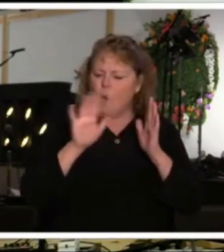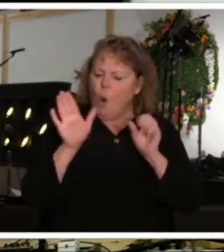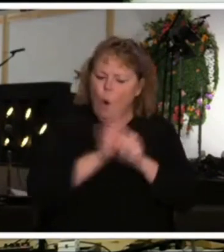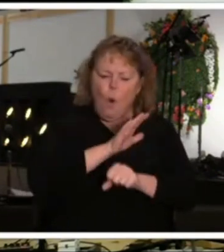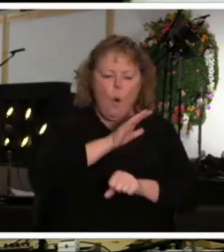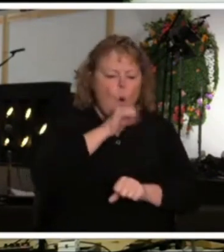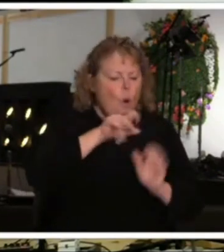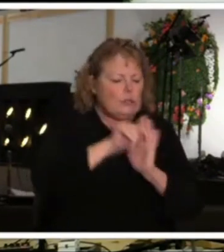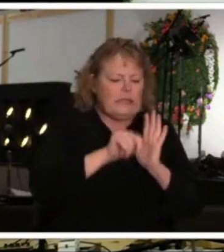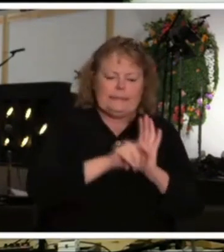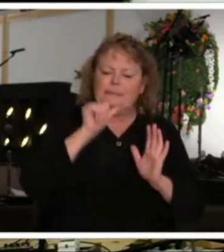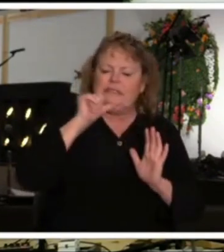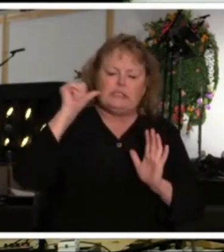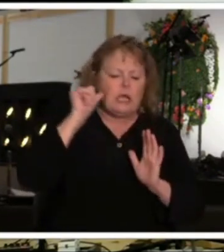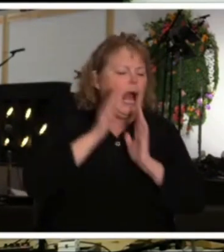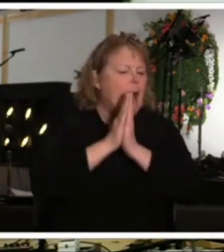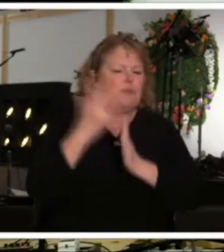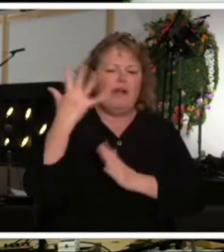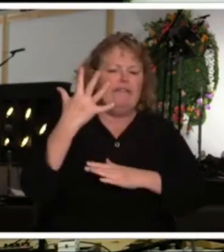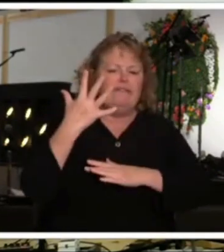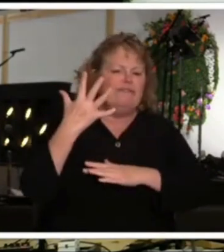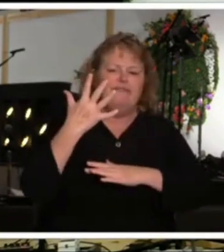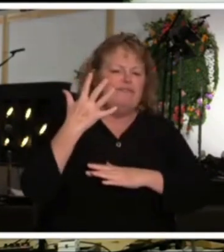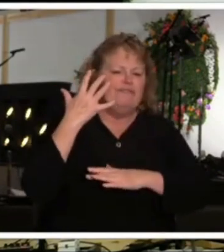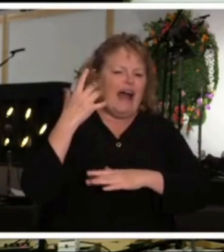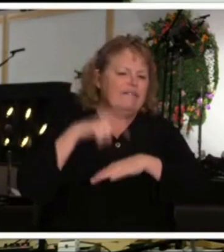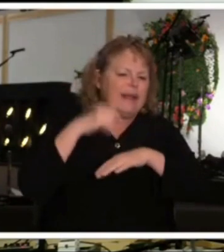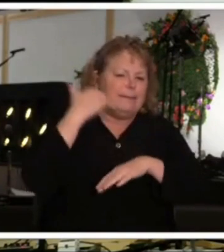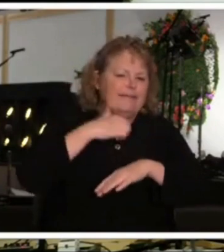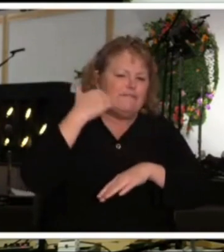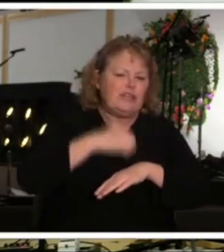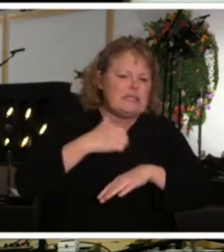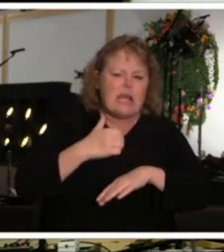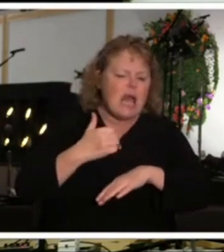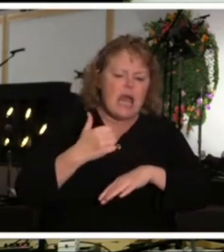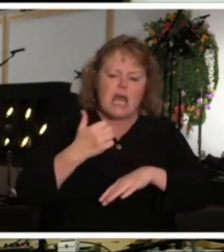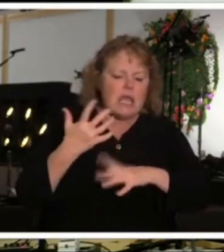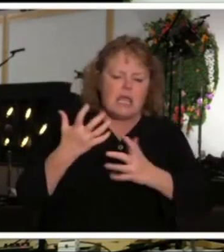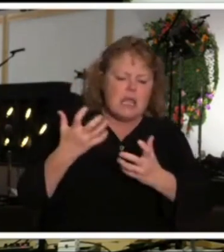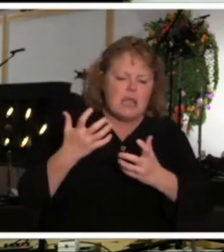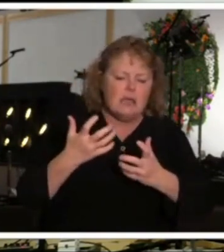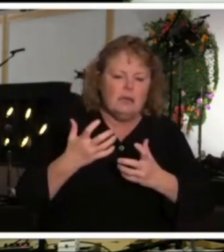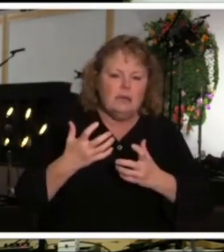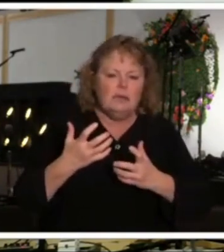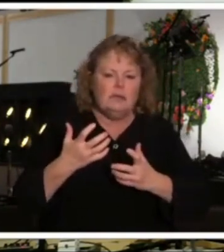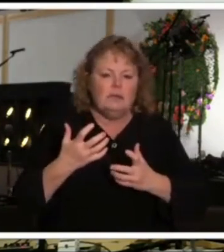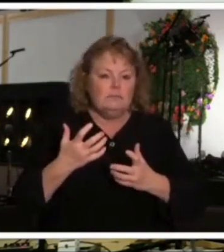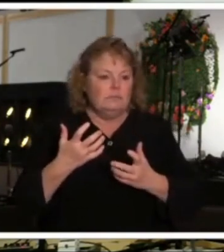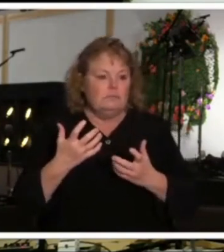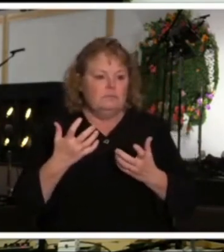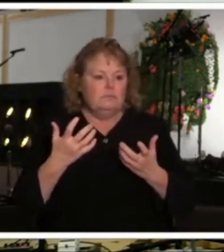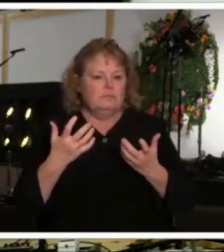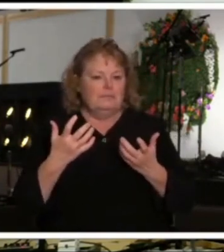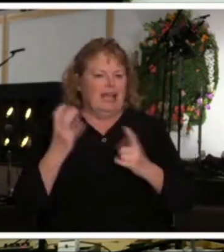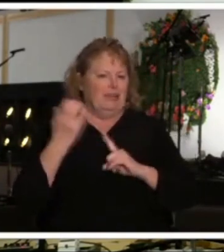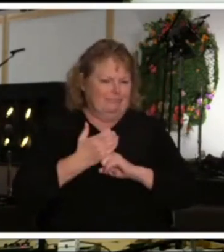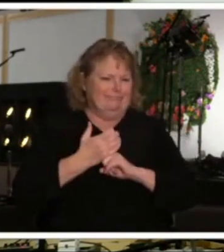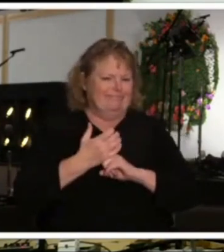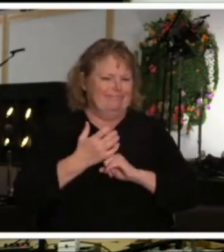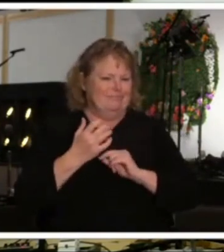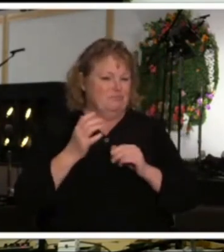day. Anything else you're looking for so I can be the king? Nah, man, you ain't gonna go sit down. Number 4 is